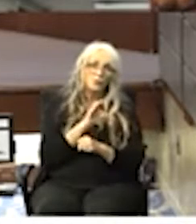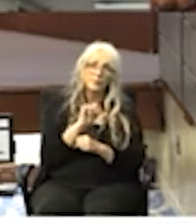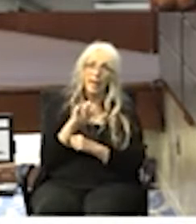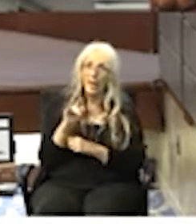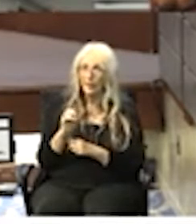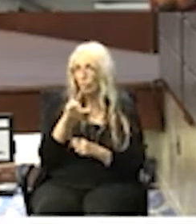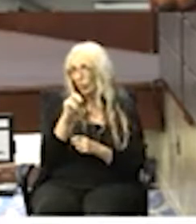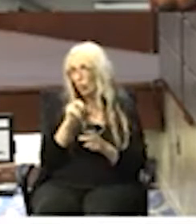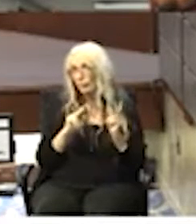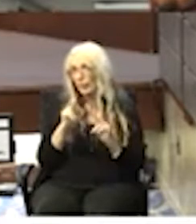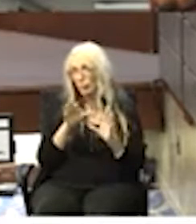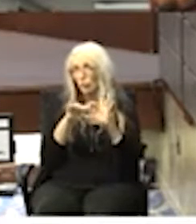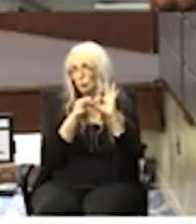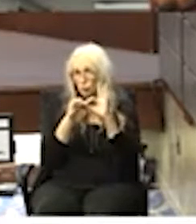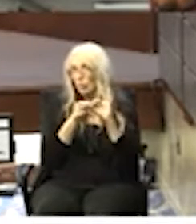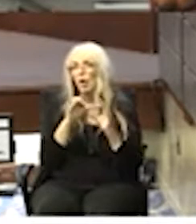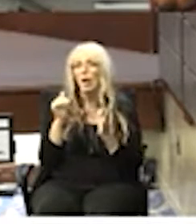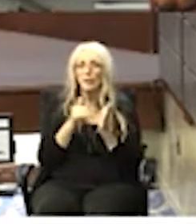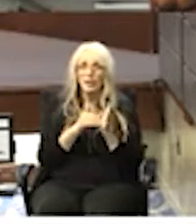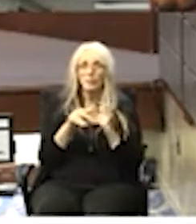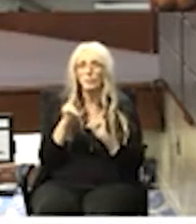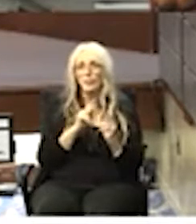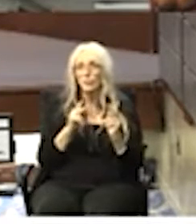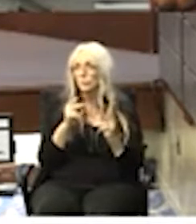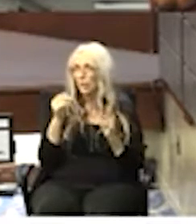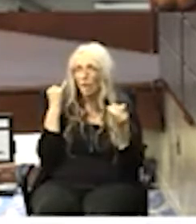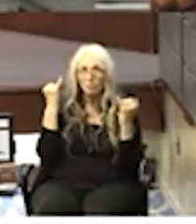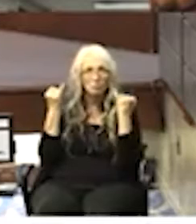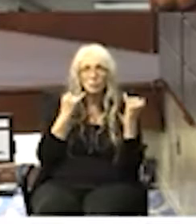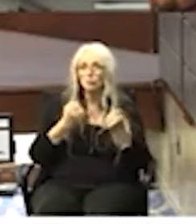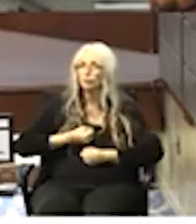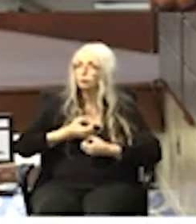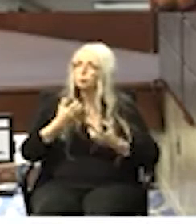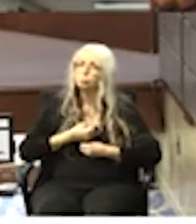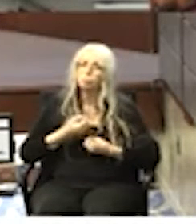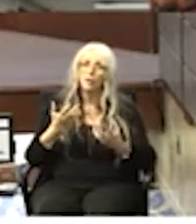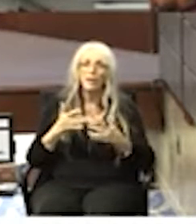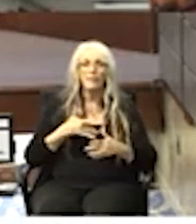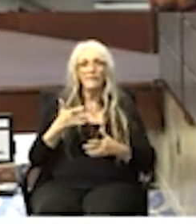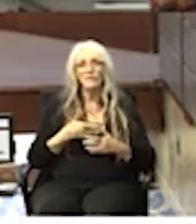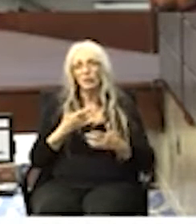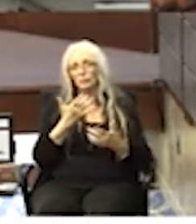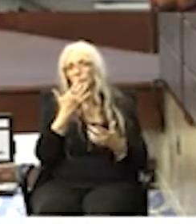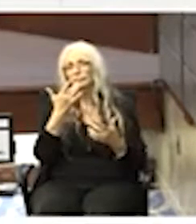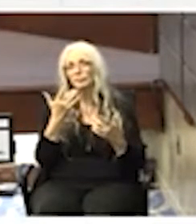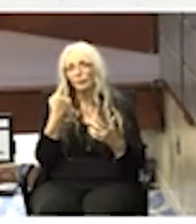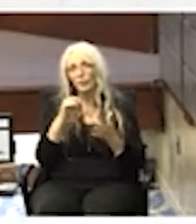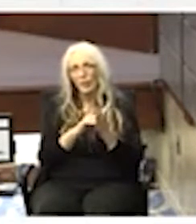participants, again, a community survey, and we had everyone weigh in on the items that they felt were most desirable for the